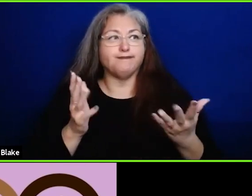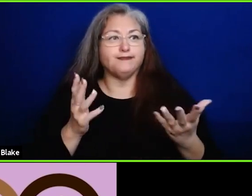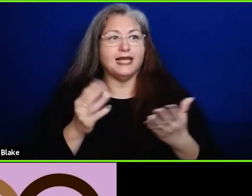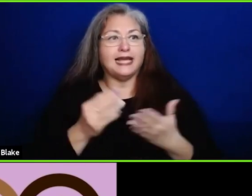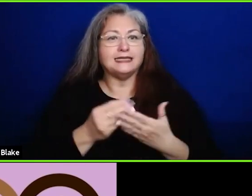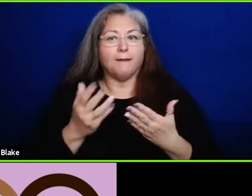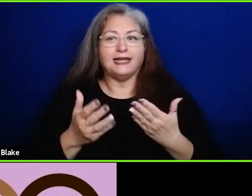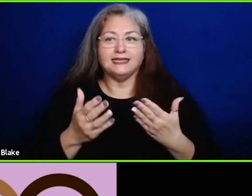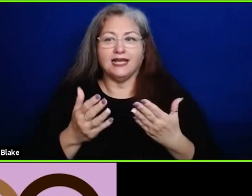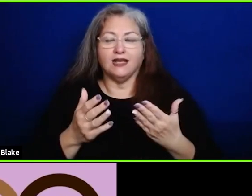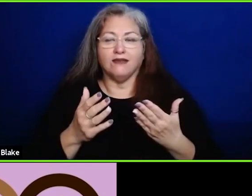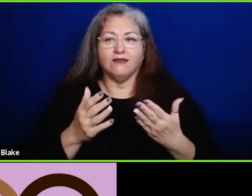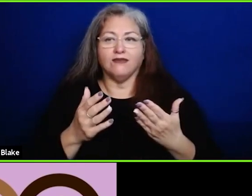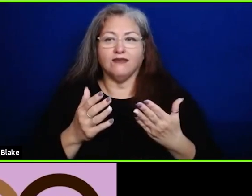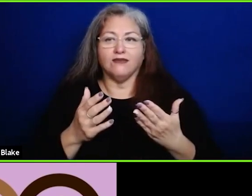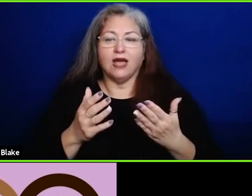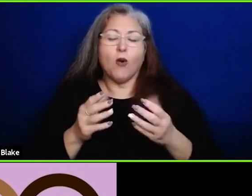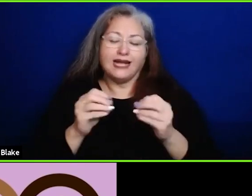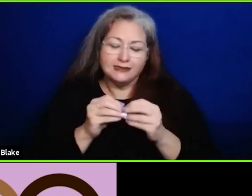frame and the expansive